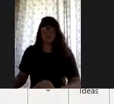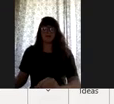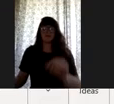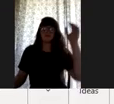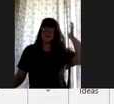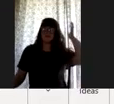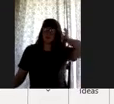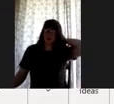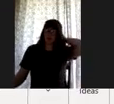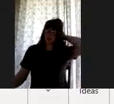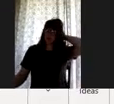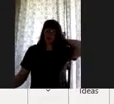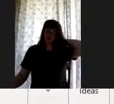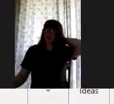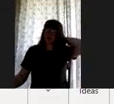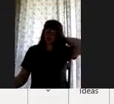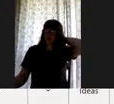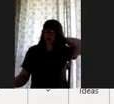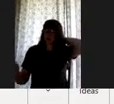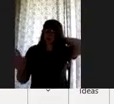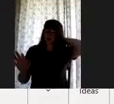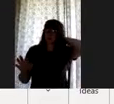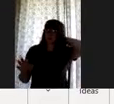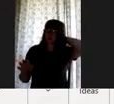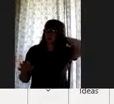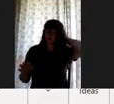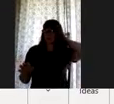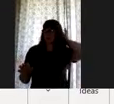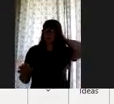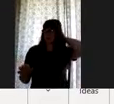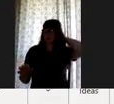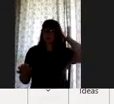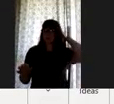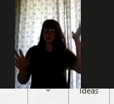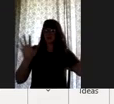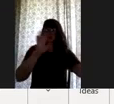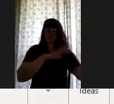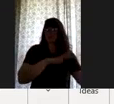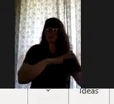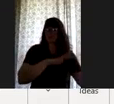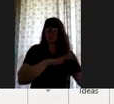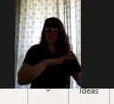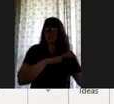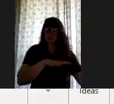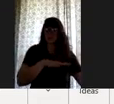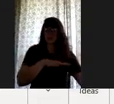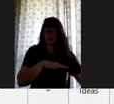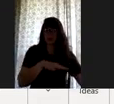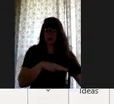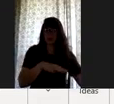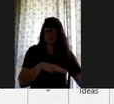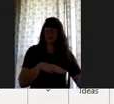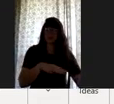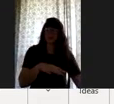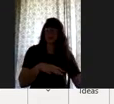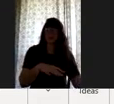be. Okay. So we've already determined that obtained by our introduction, that's going to go into the position category,